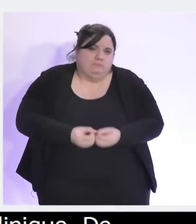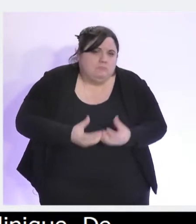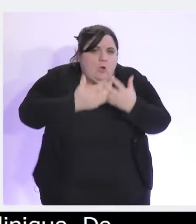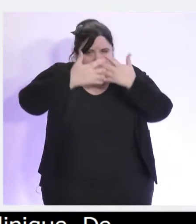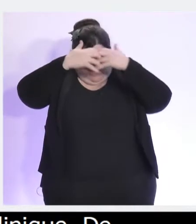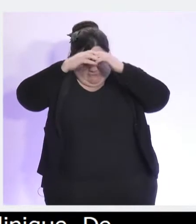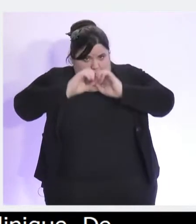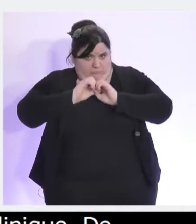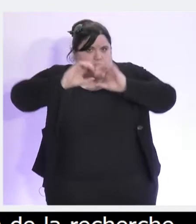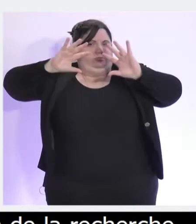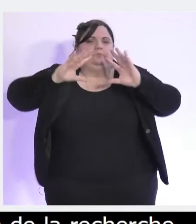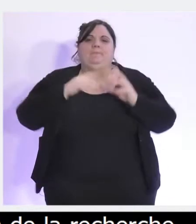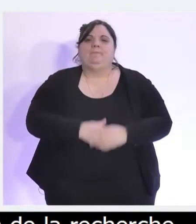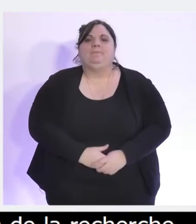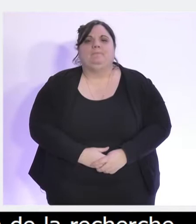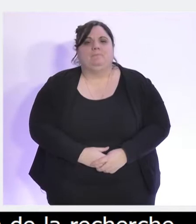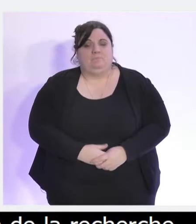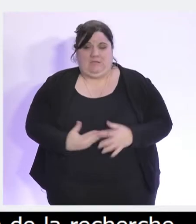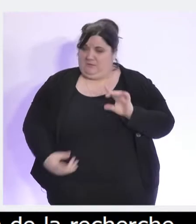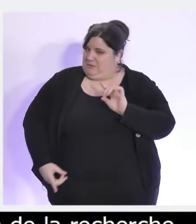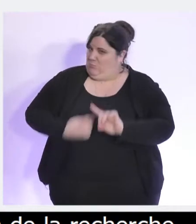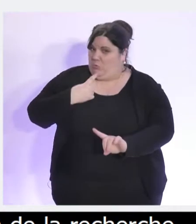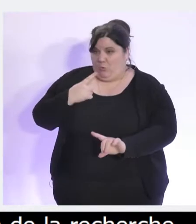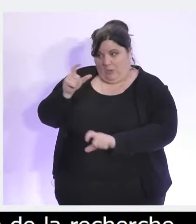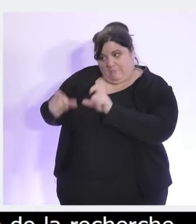should always, and this was repeated, we